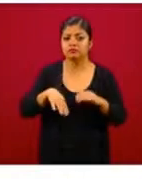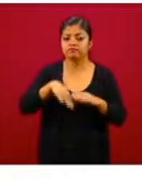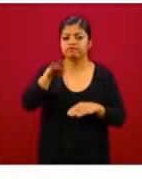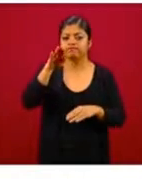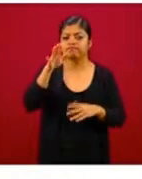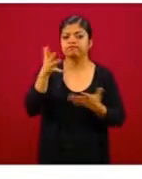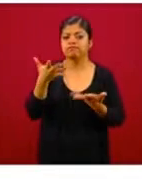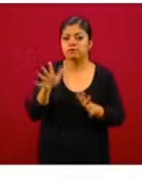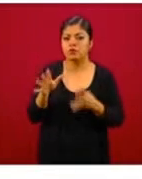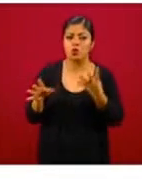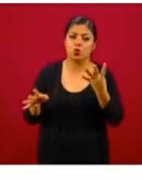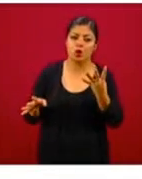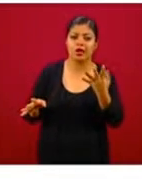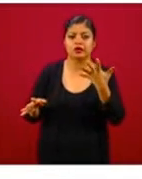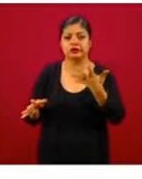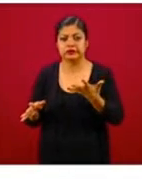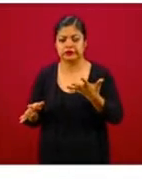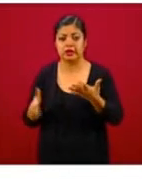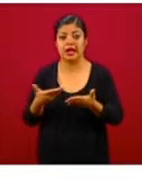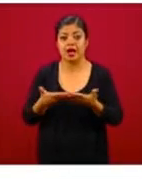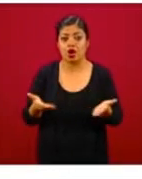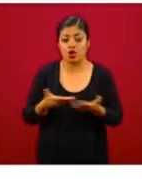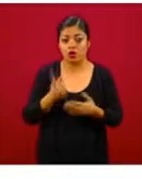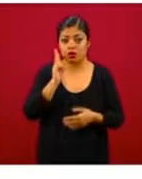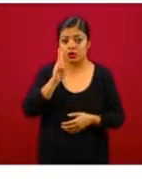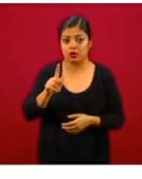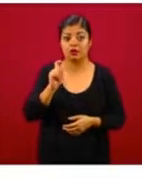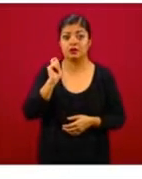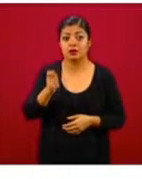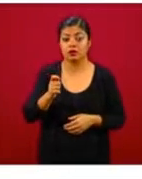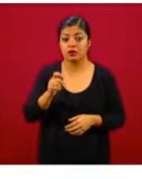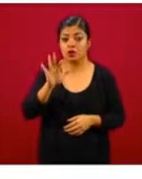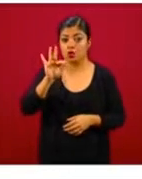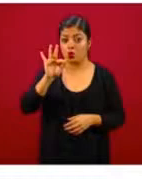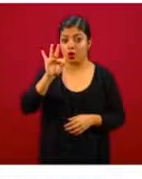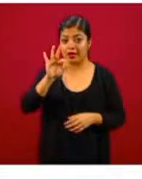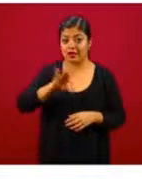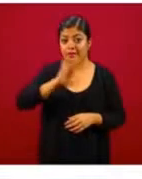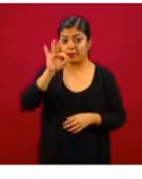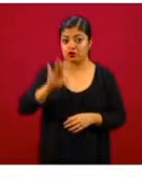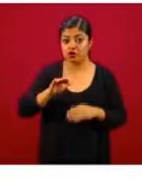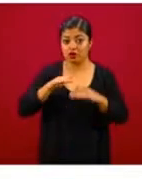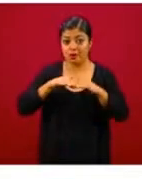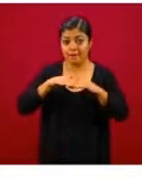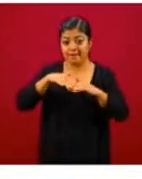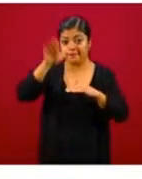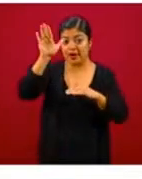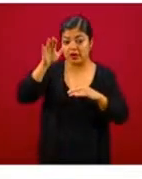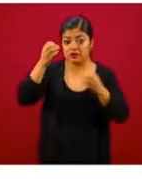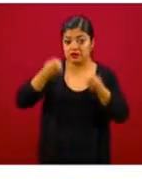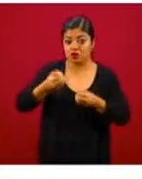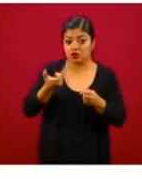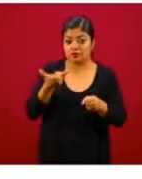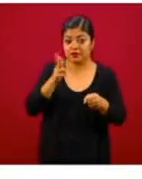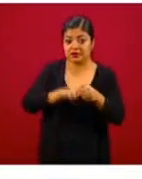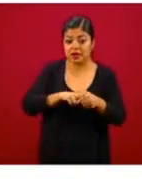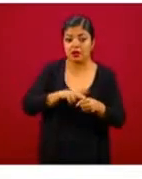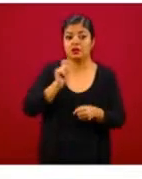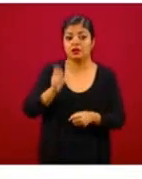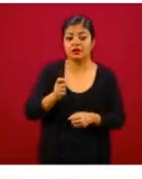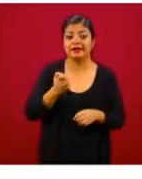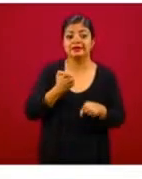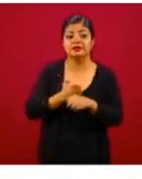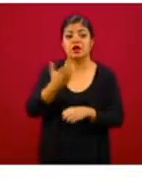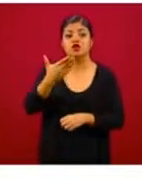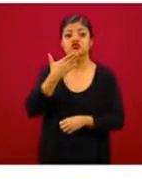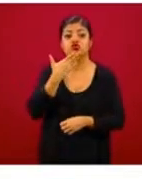approximately, the states that were over 40% of the hospital occupation rate there were about 4 of them, and now we can see the